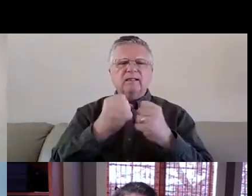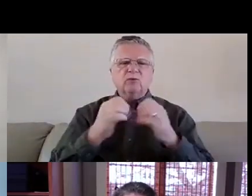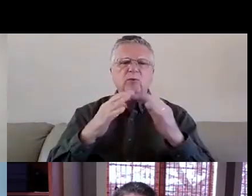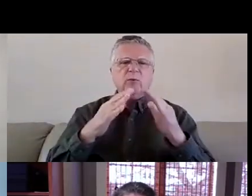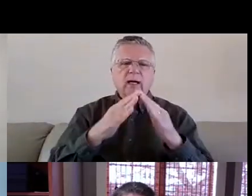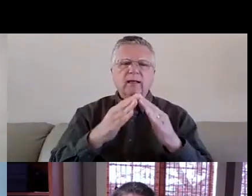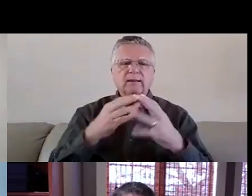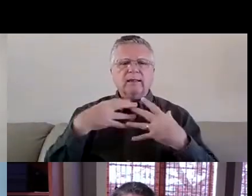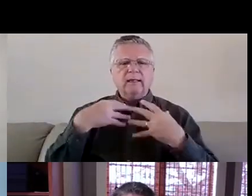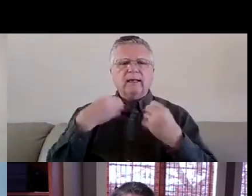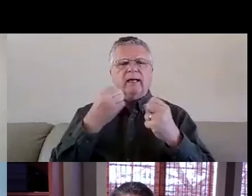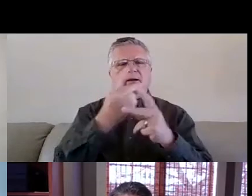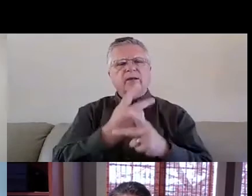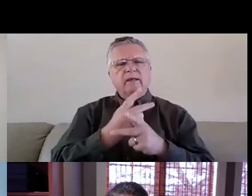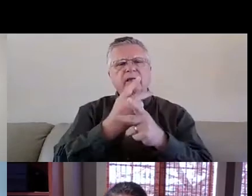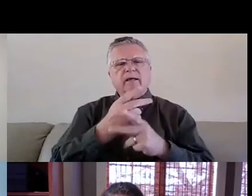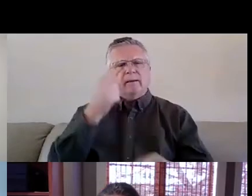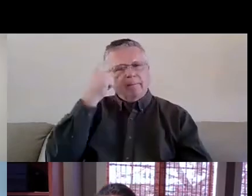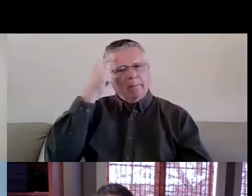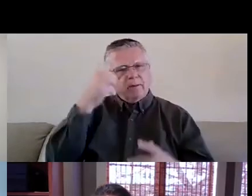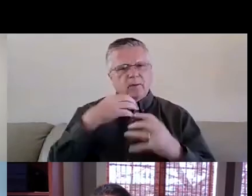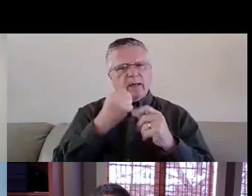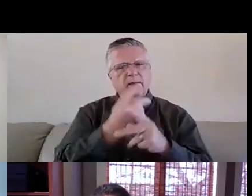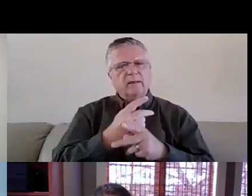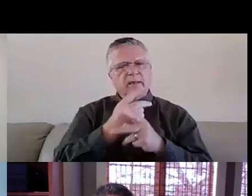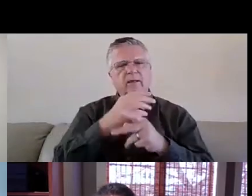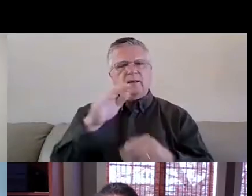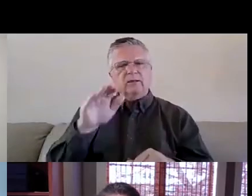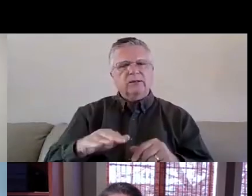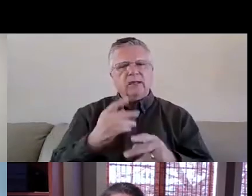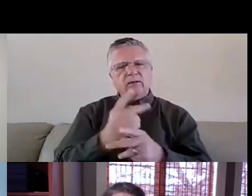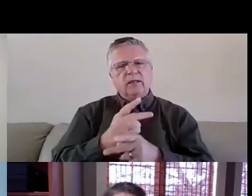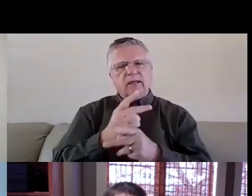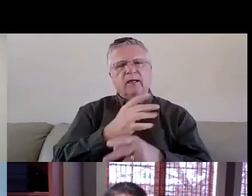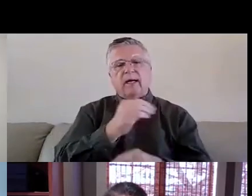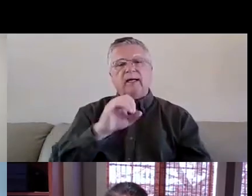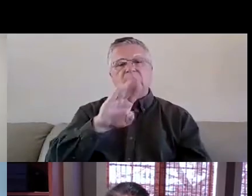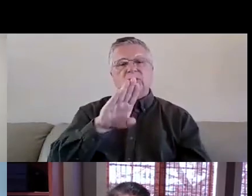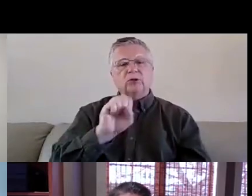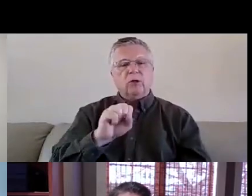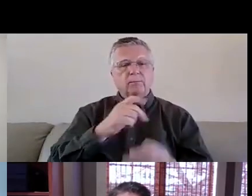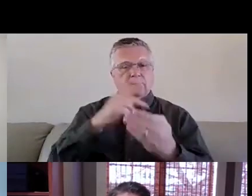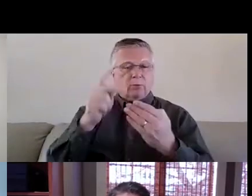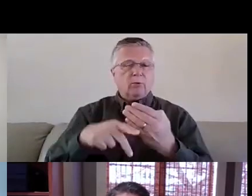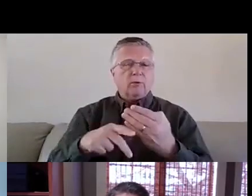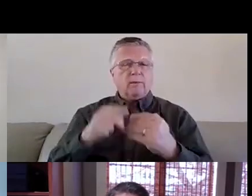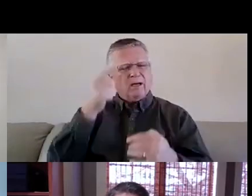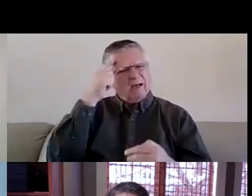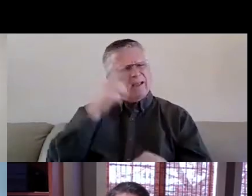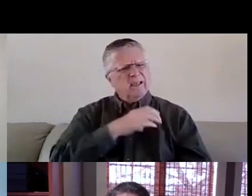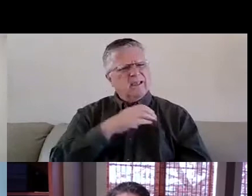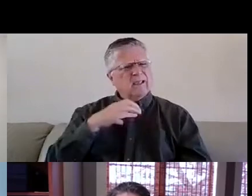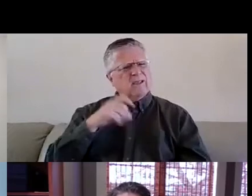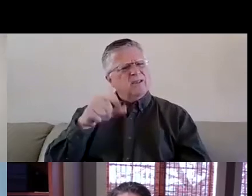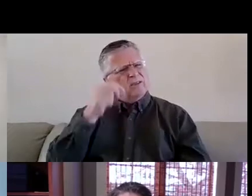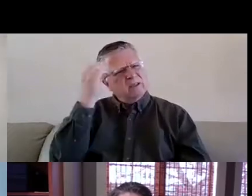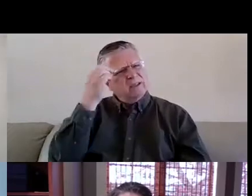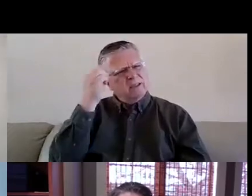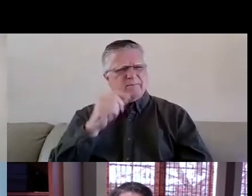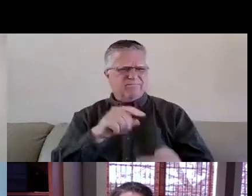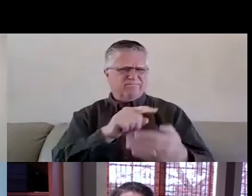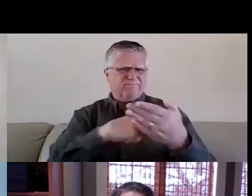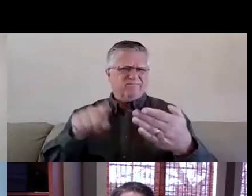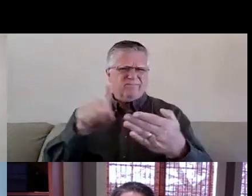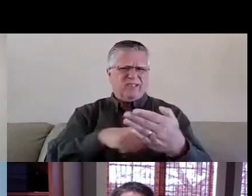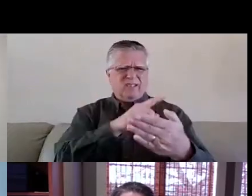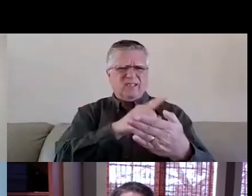in particular mental health care, child care, and jobs programs. I think the council should consider canceling all of